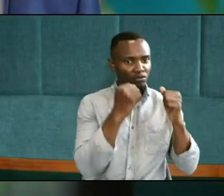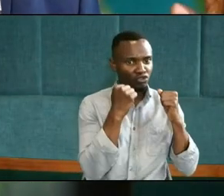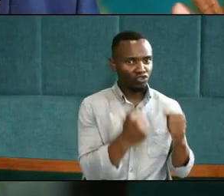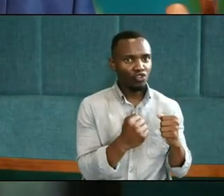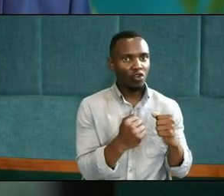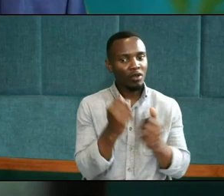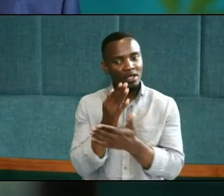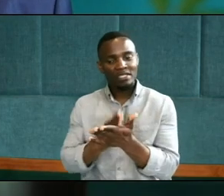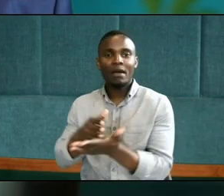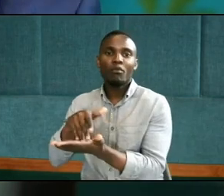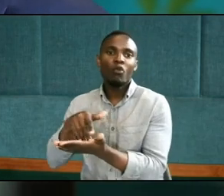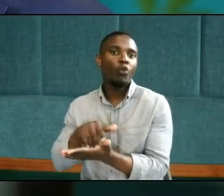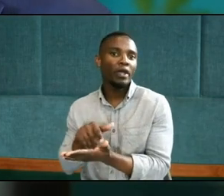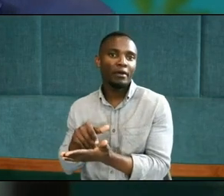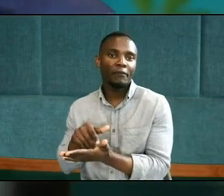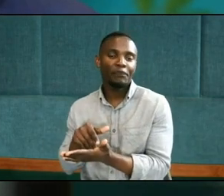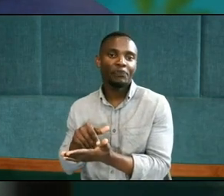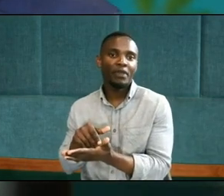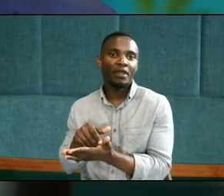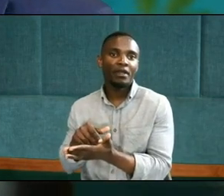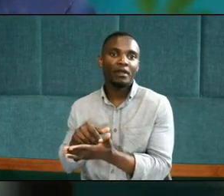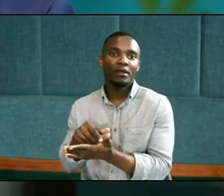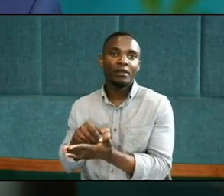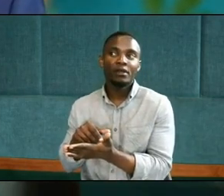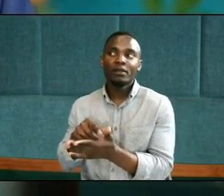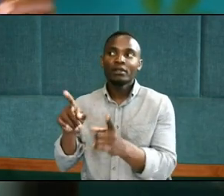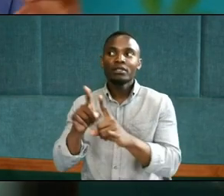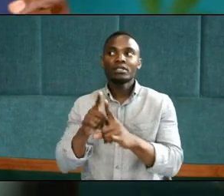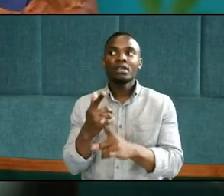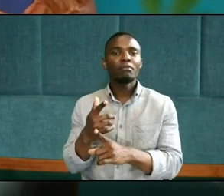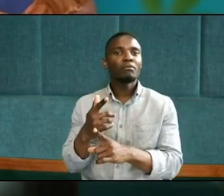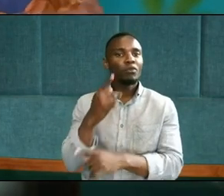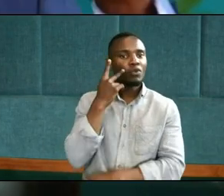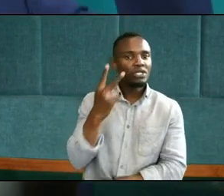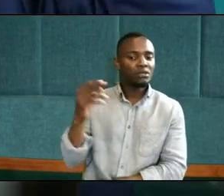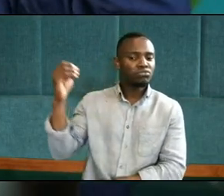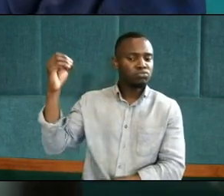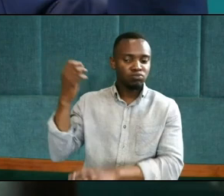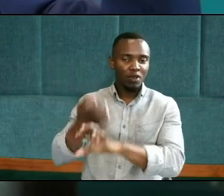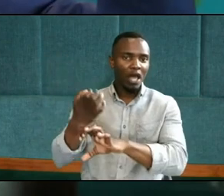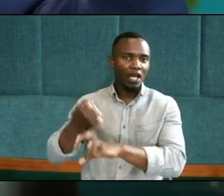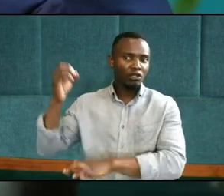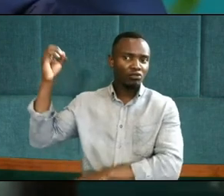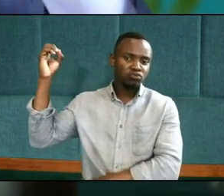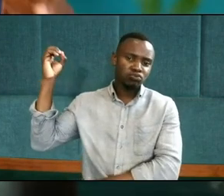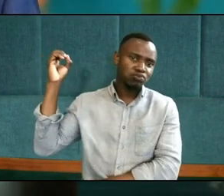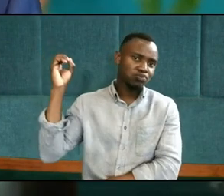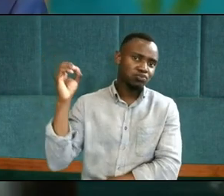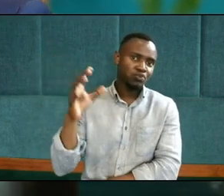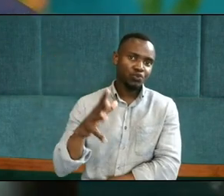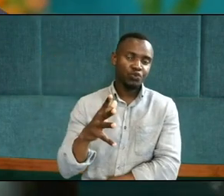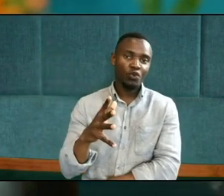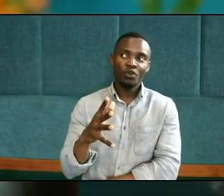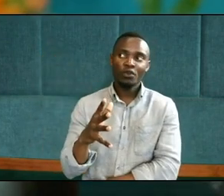others weak like clay. And then at that time, a stone that came from the mountain, not carved by any